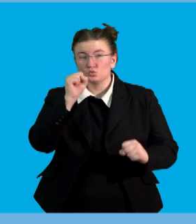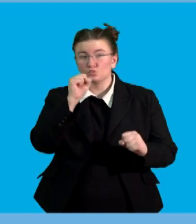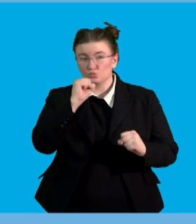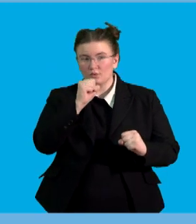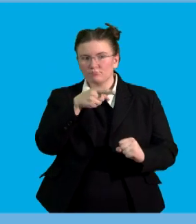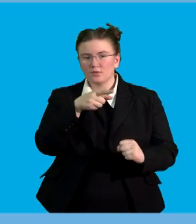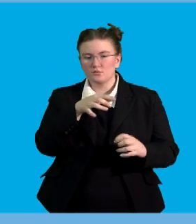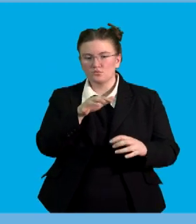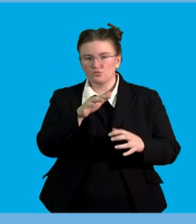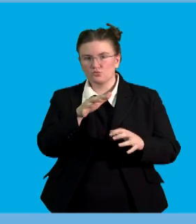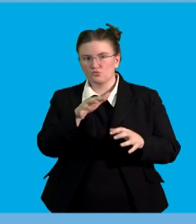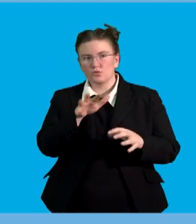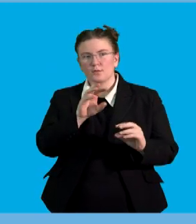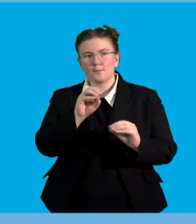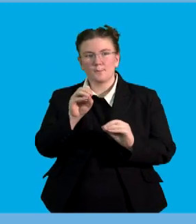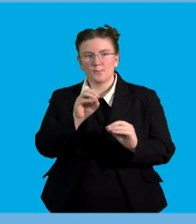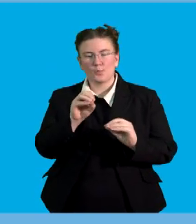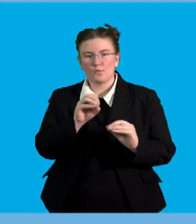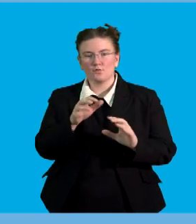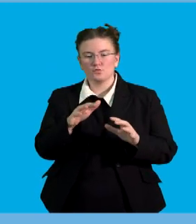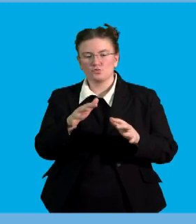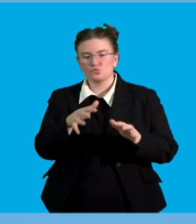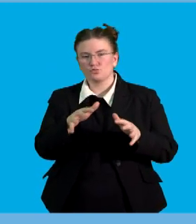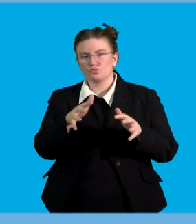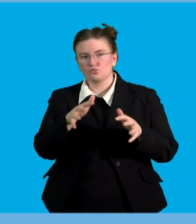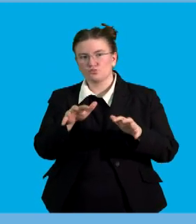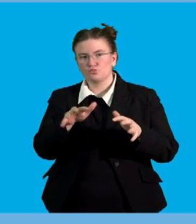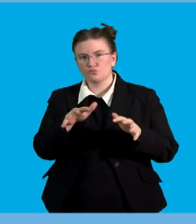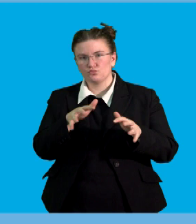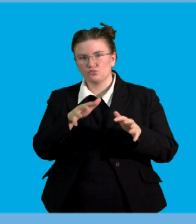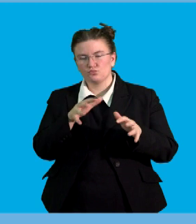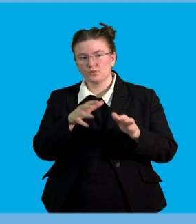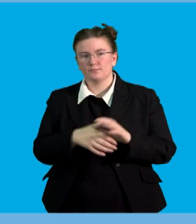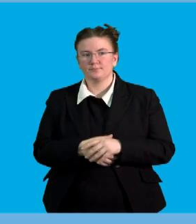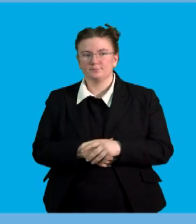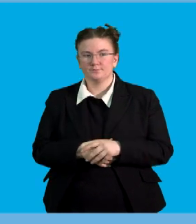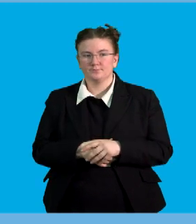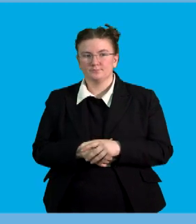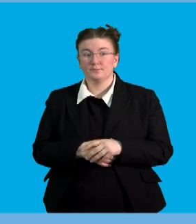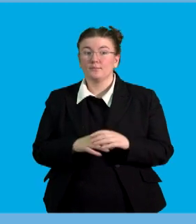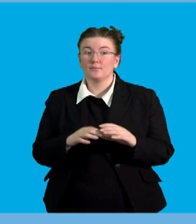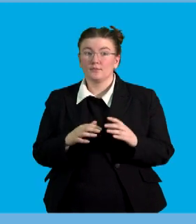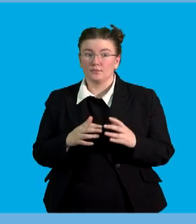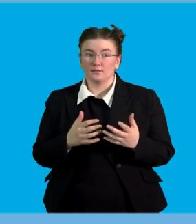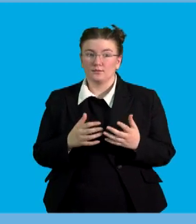And we know that the solid particles, they vibrate, their movement is they vibrate